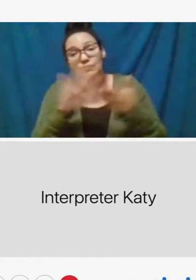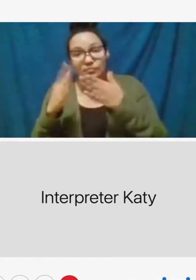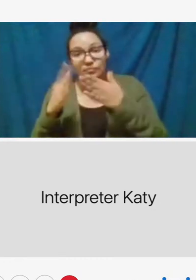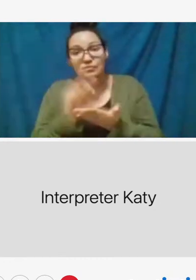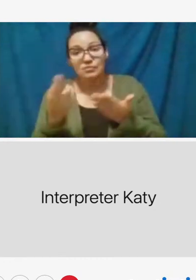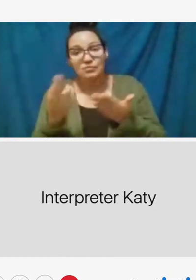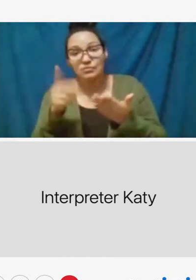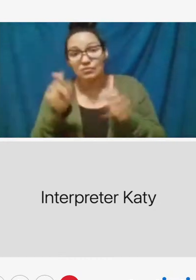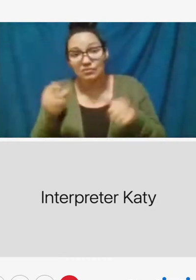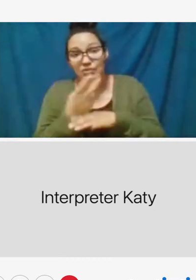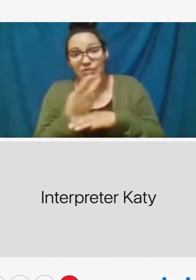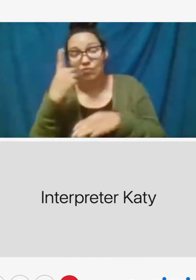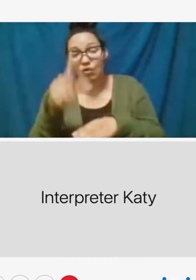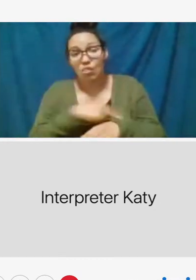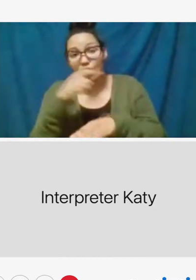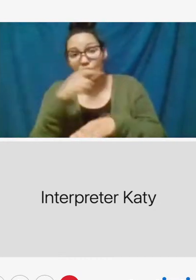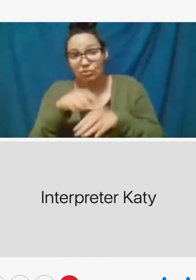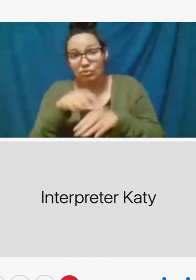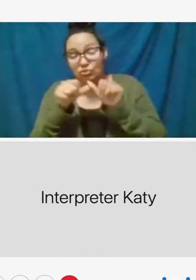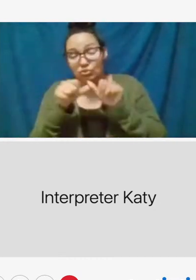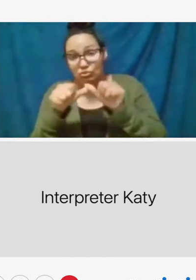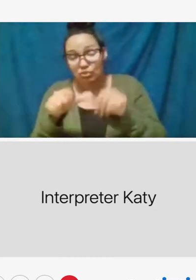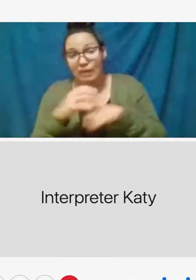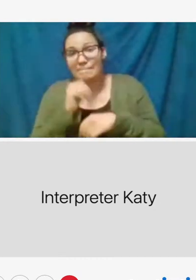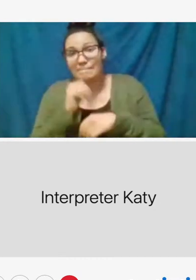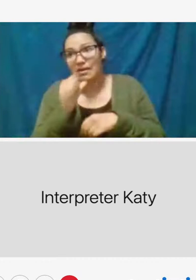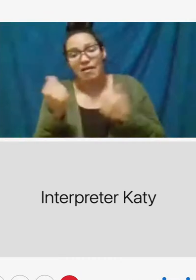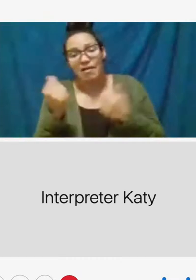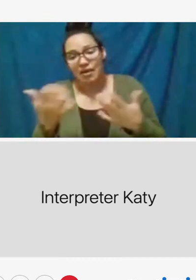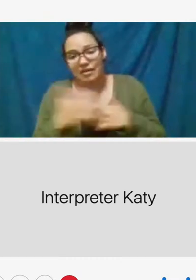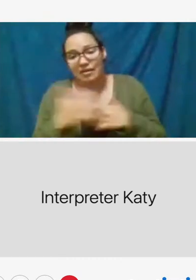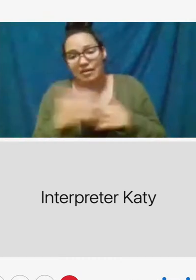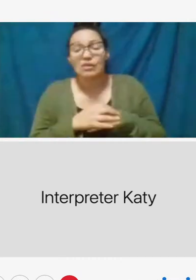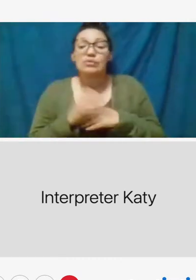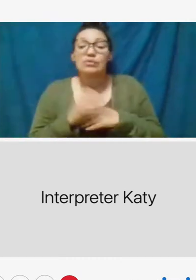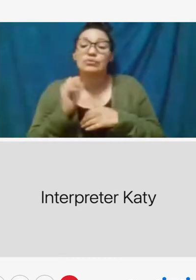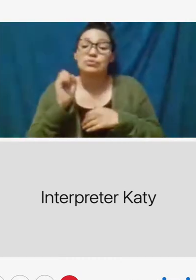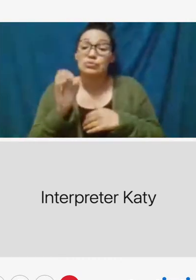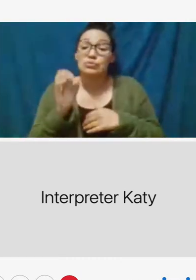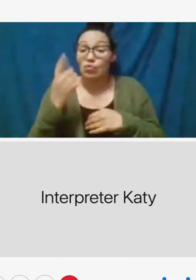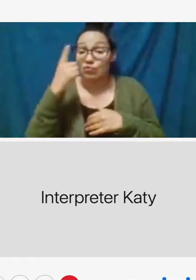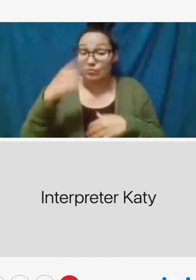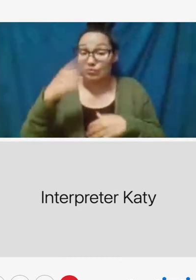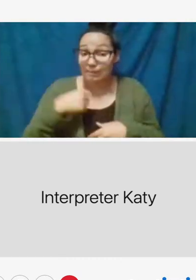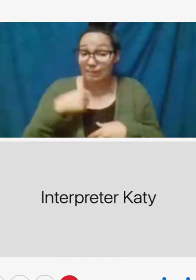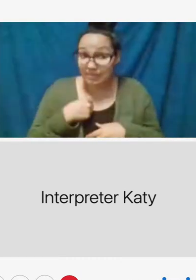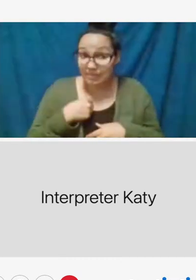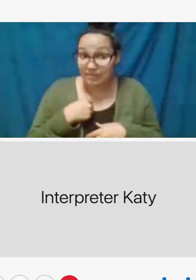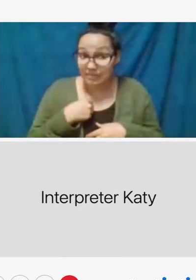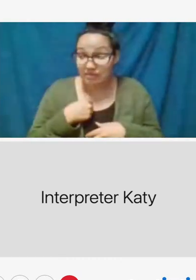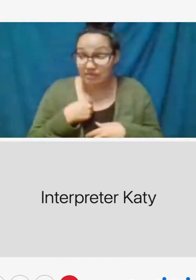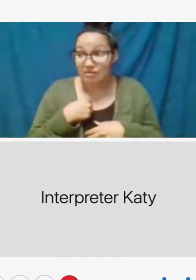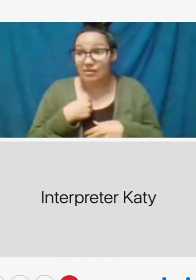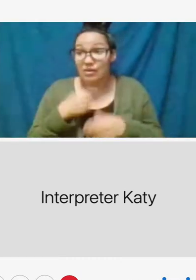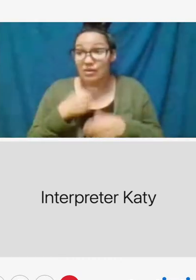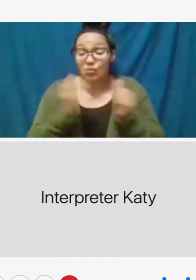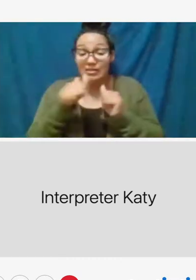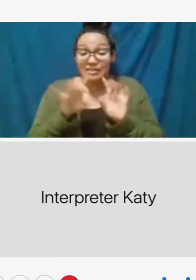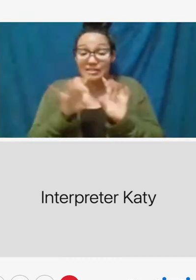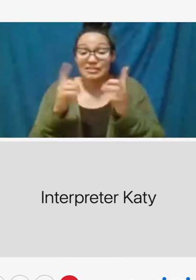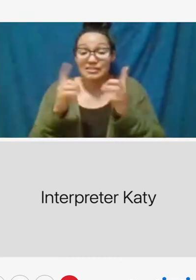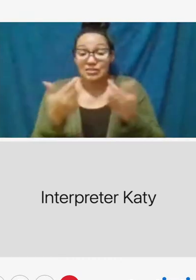term but not a whole lot so to me to have this in this District it's